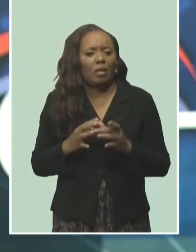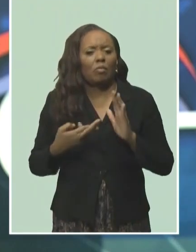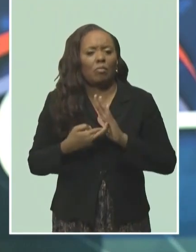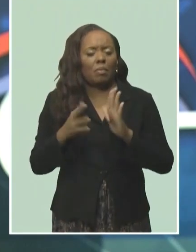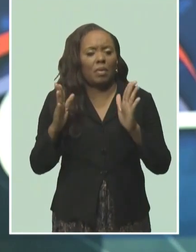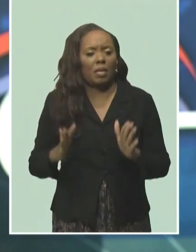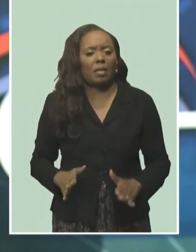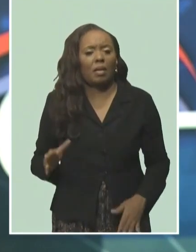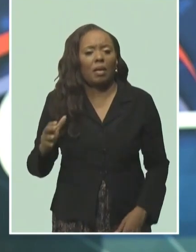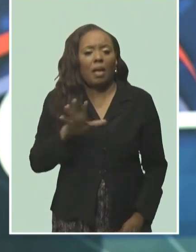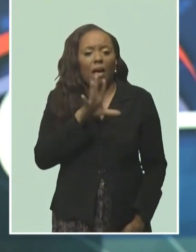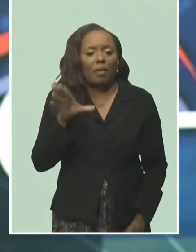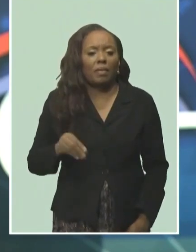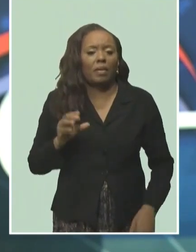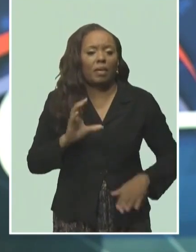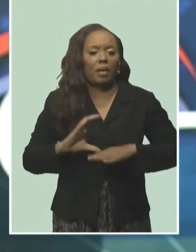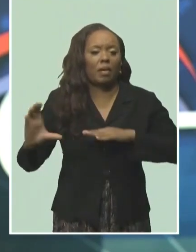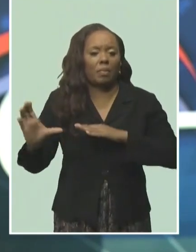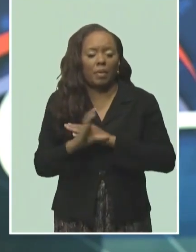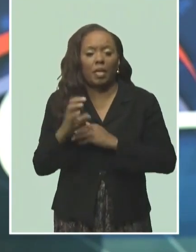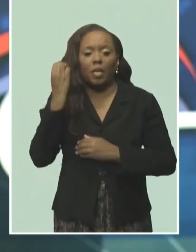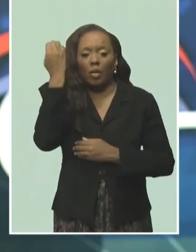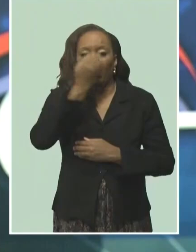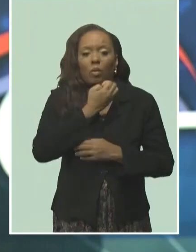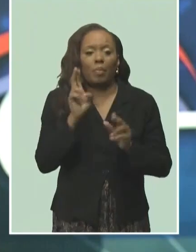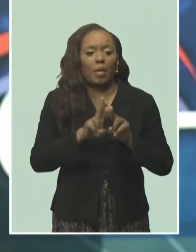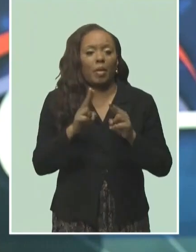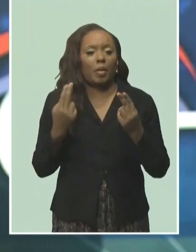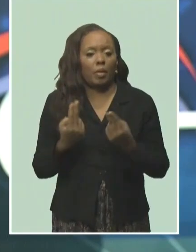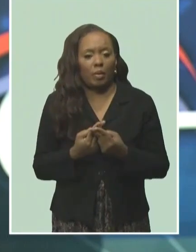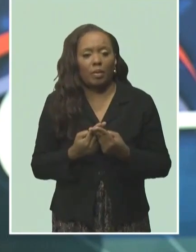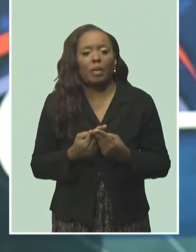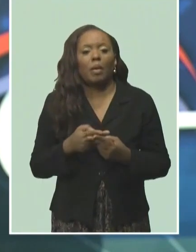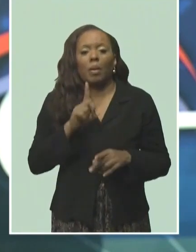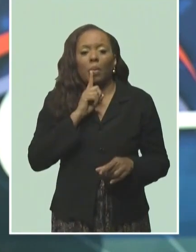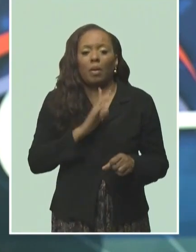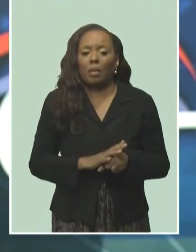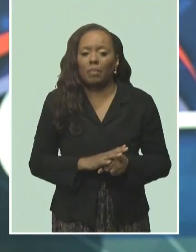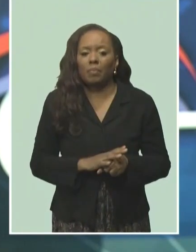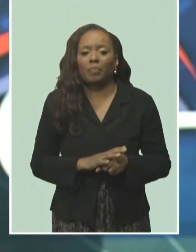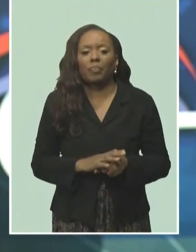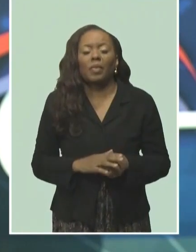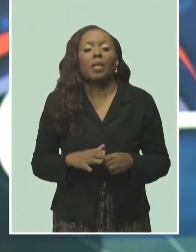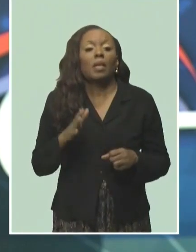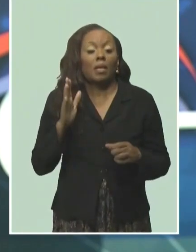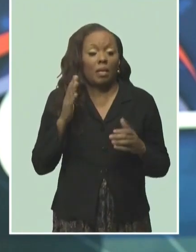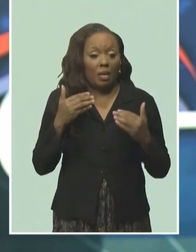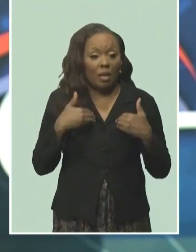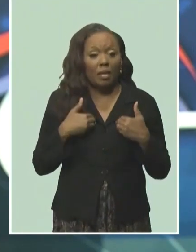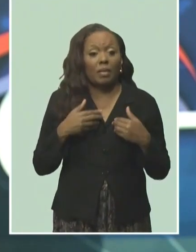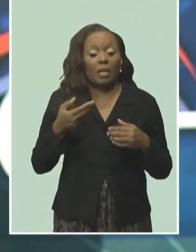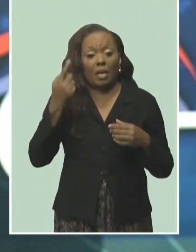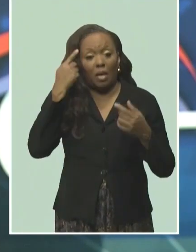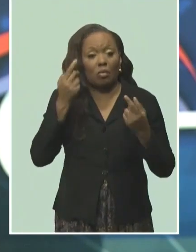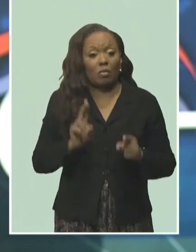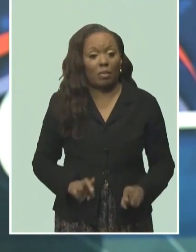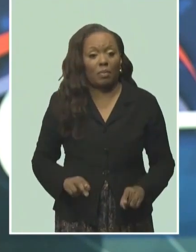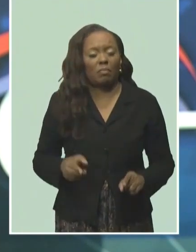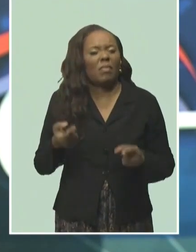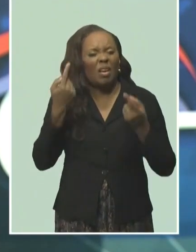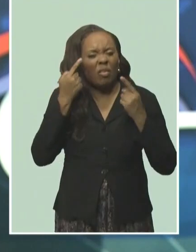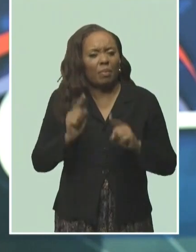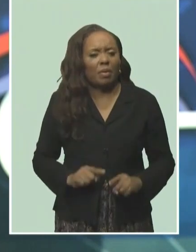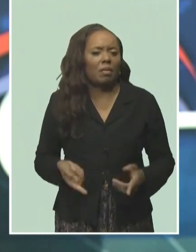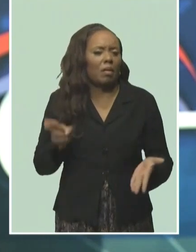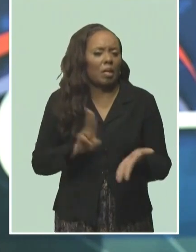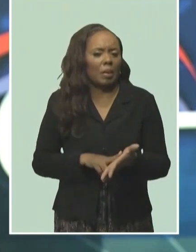Joint Parliamentary Assemblies, is assuring the public there's nothing to fear from the Samoa Agreement. He explains the document signed